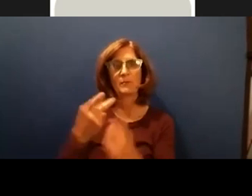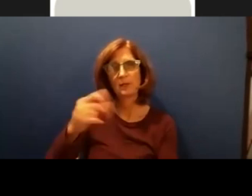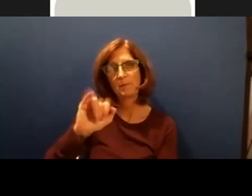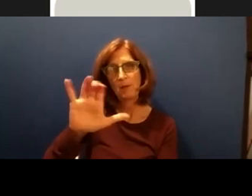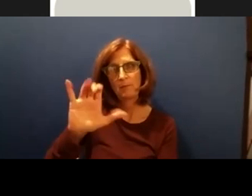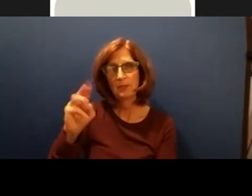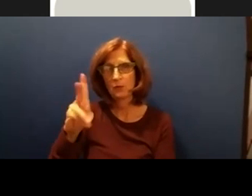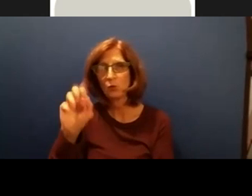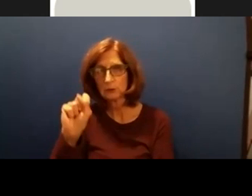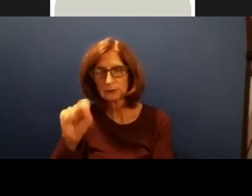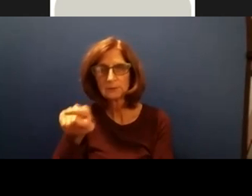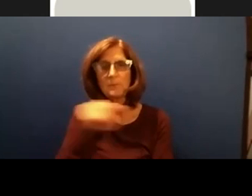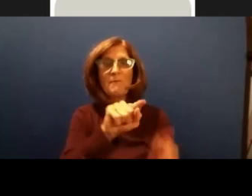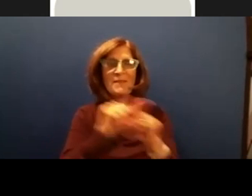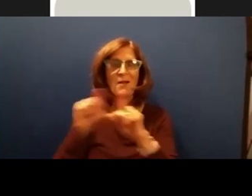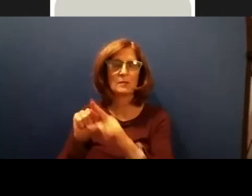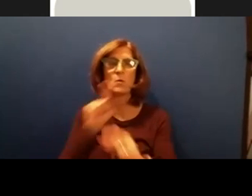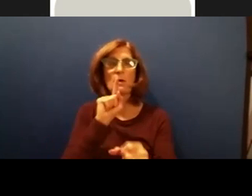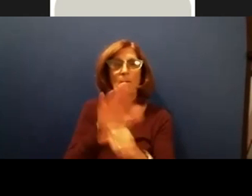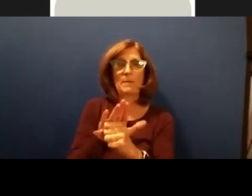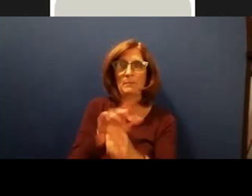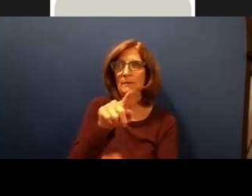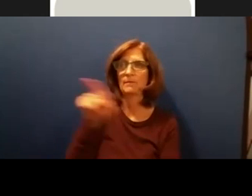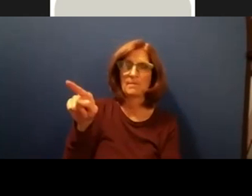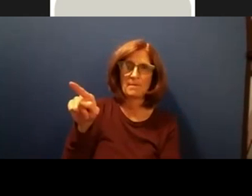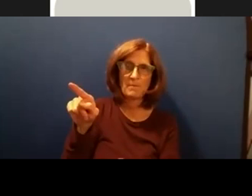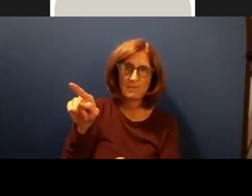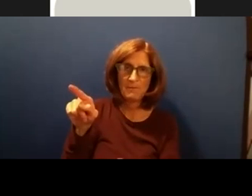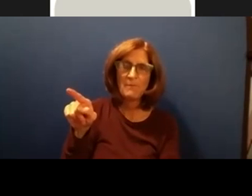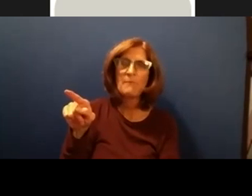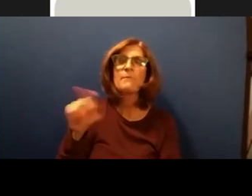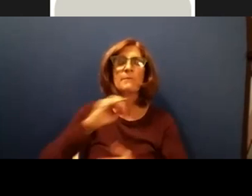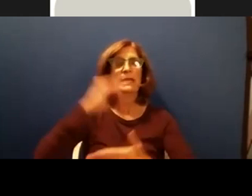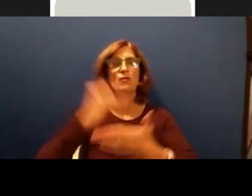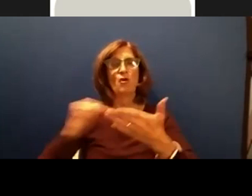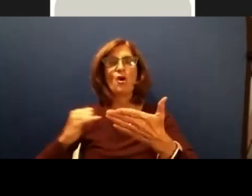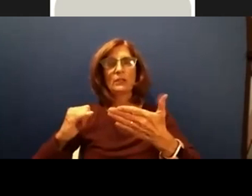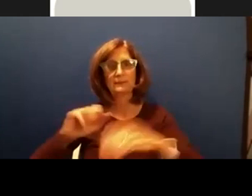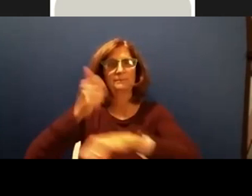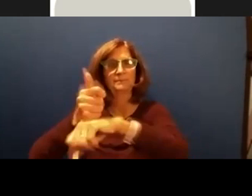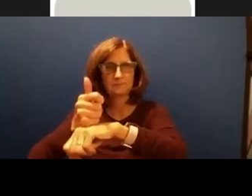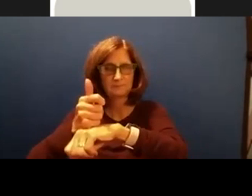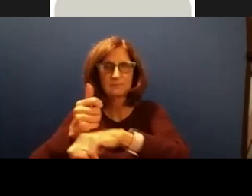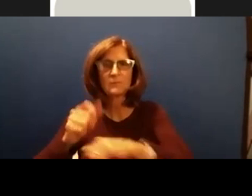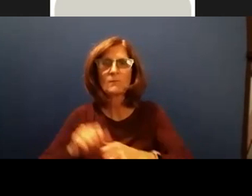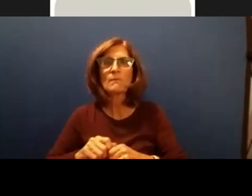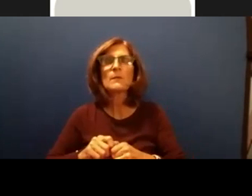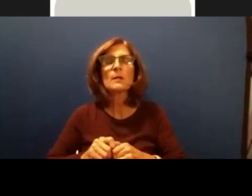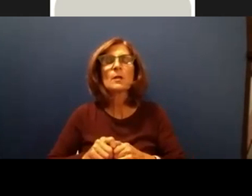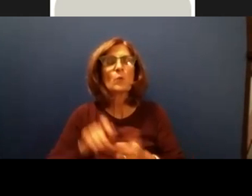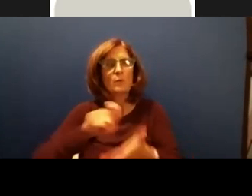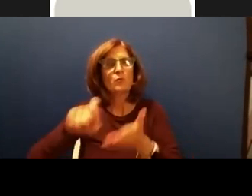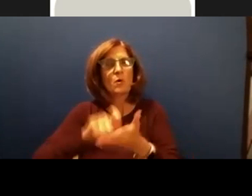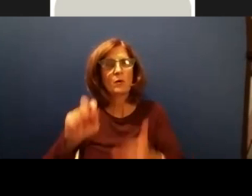city. There's also a commitment for an art enhancement in this. We put out an RFP